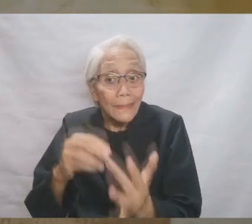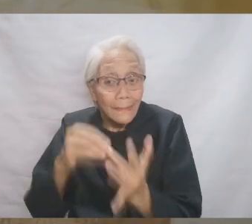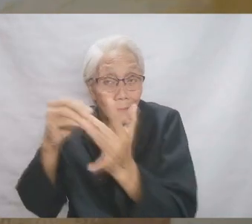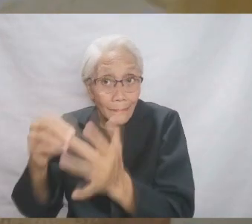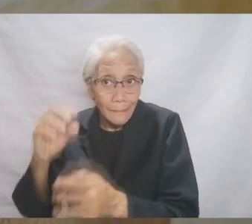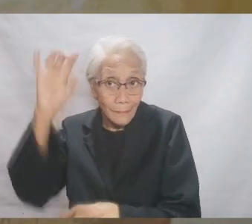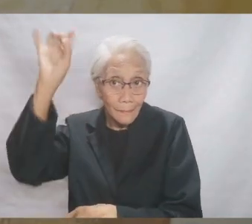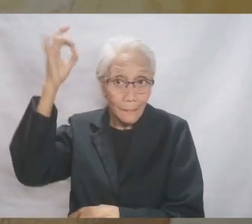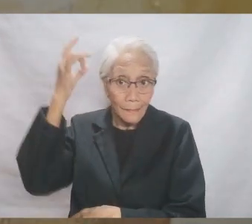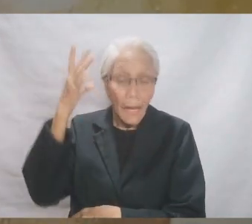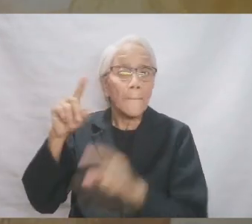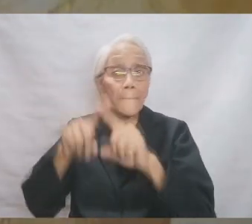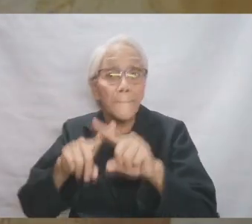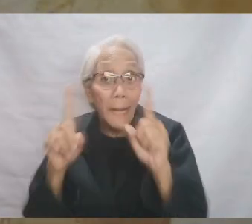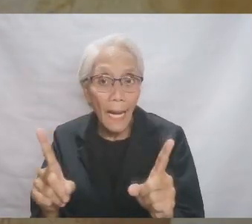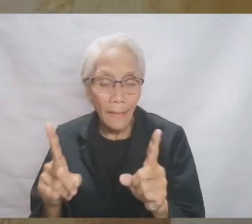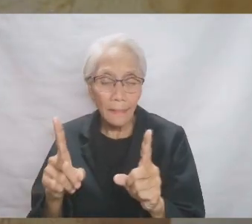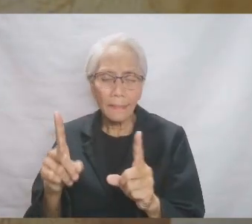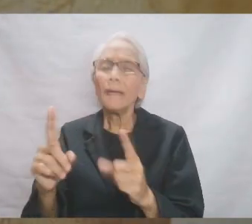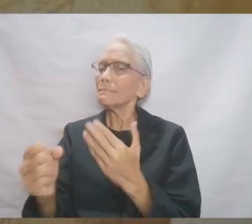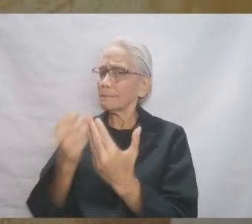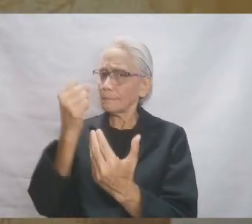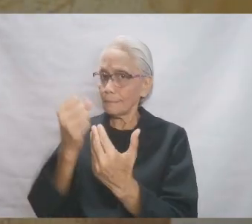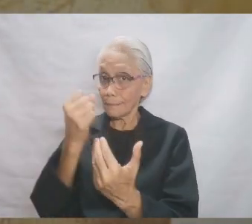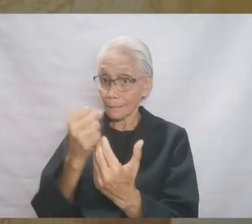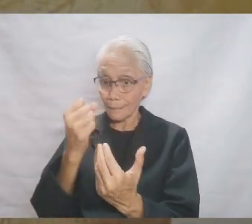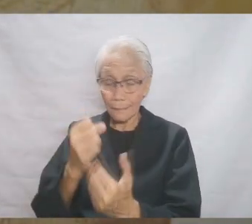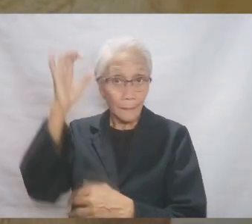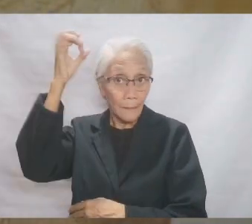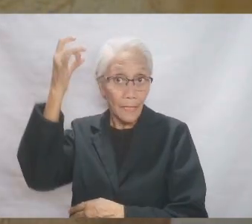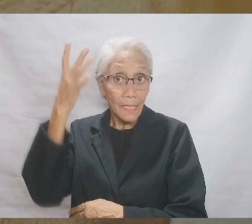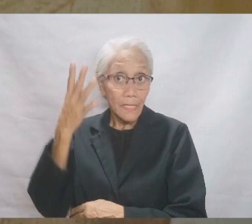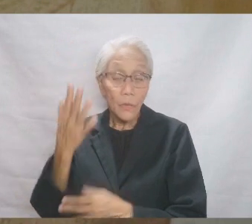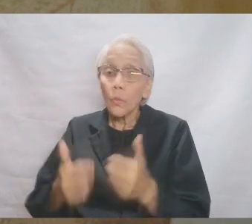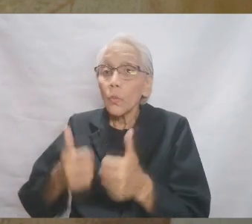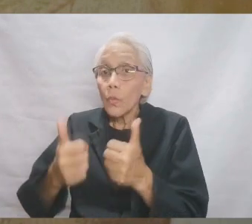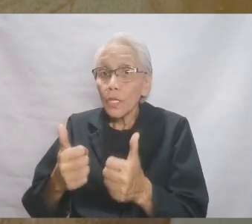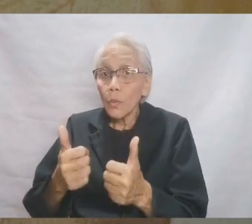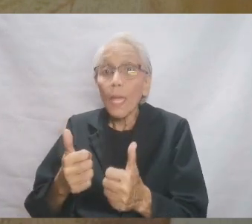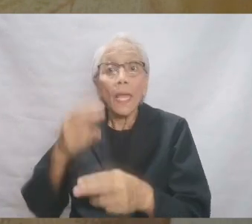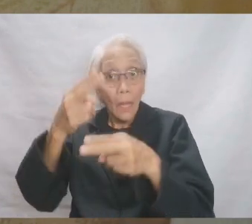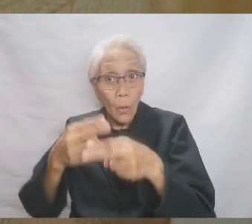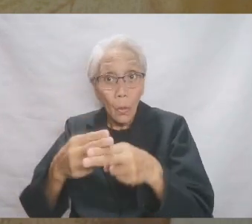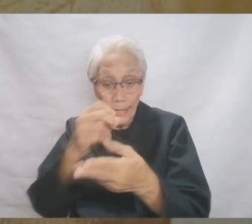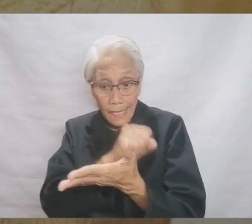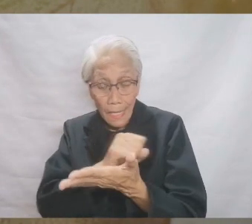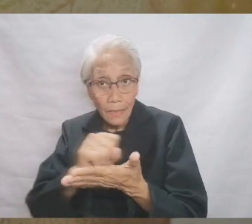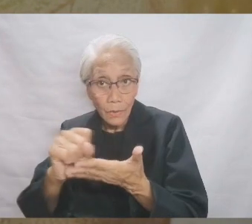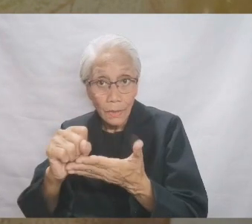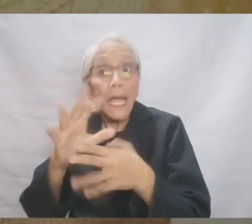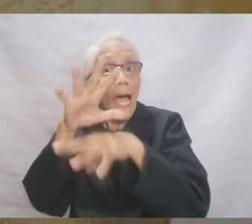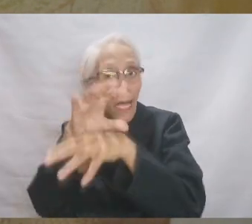is an extraordinary grace, kung hindi ang ordinary grace na tinatawag nating sanctifying